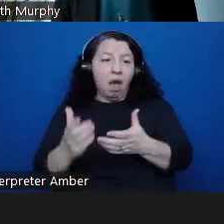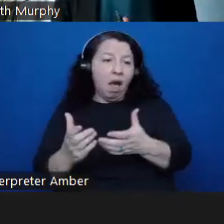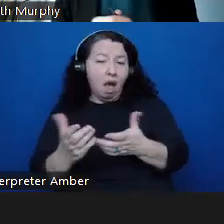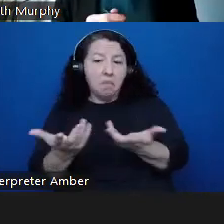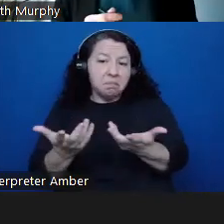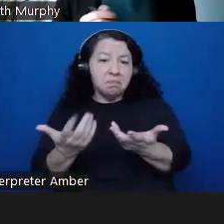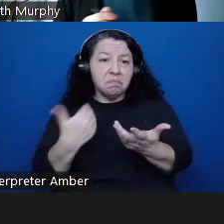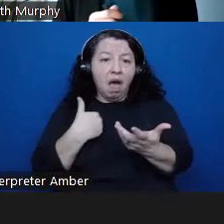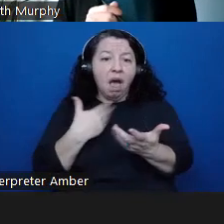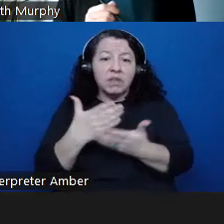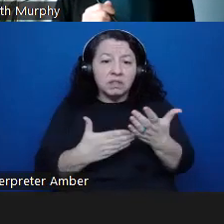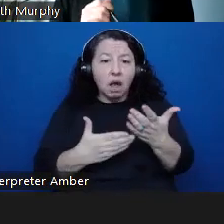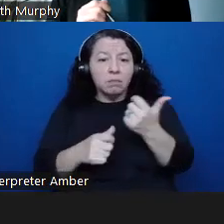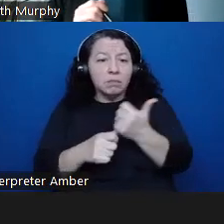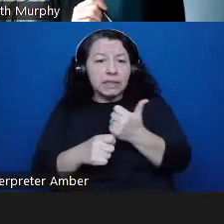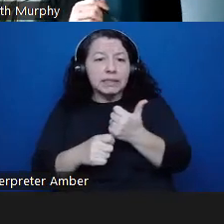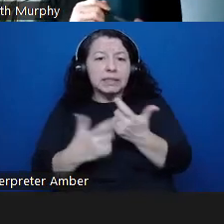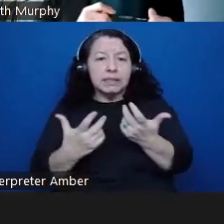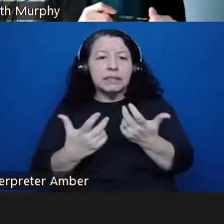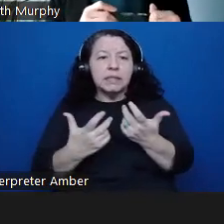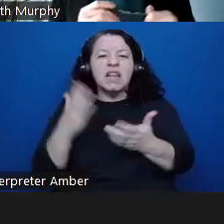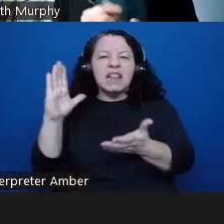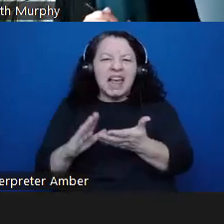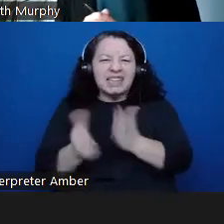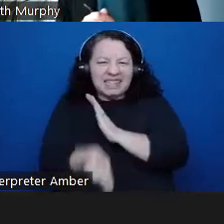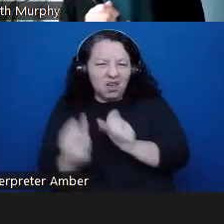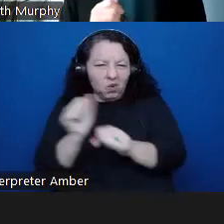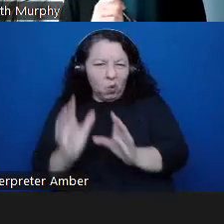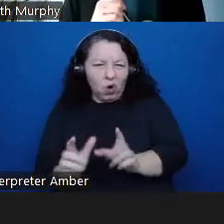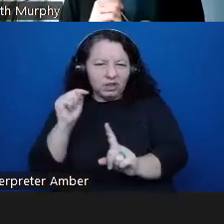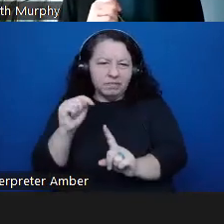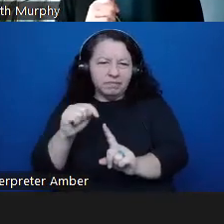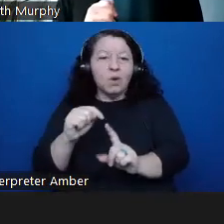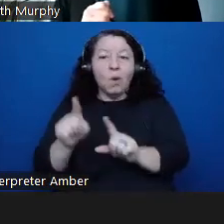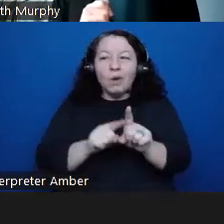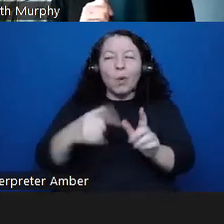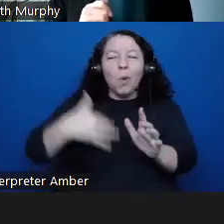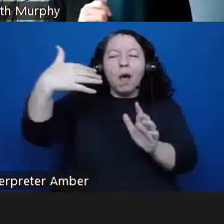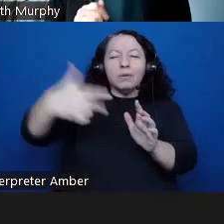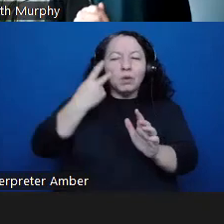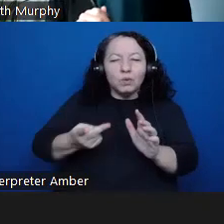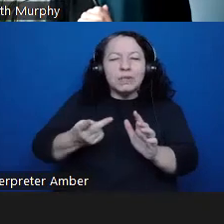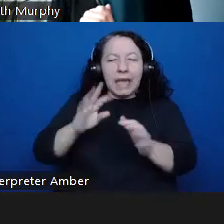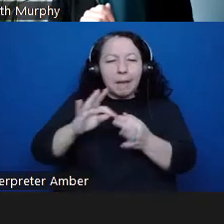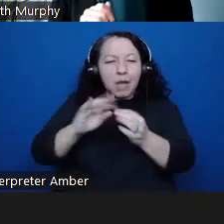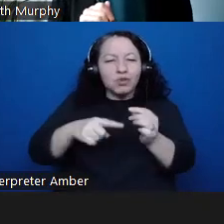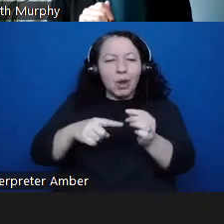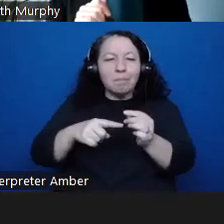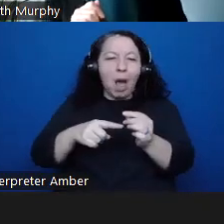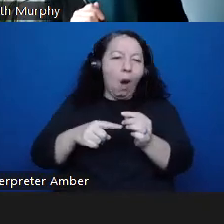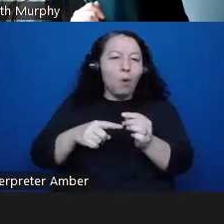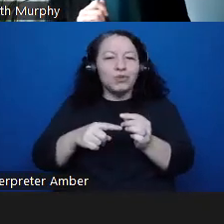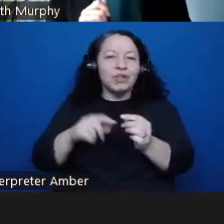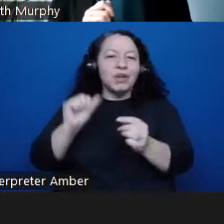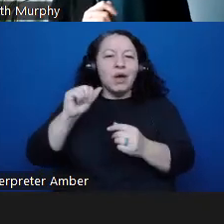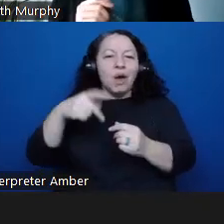workers. And there are occasional textual references to apprentices of potters, so young people being trained on